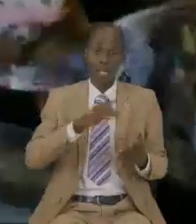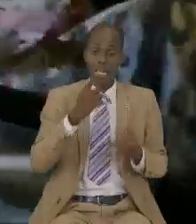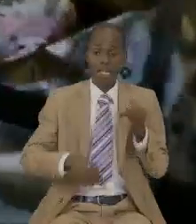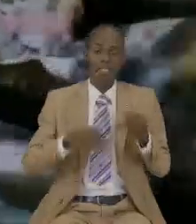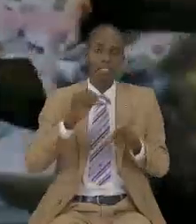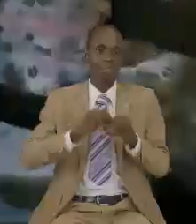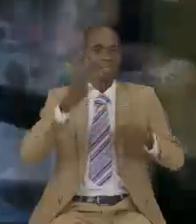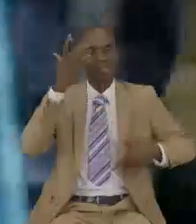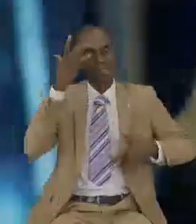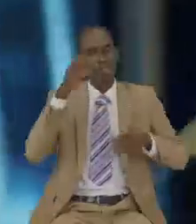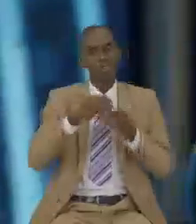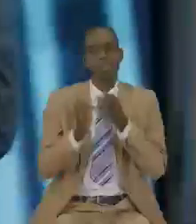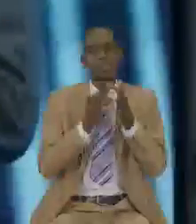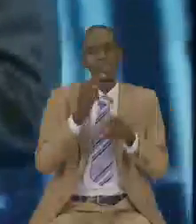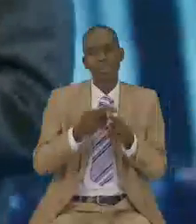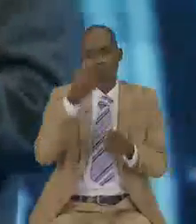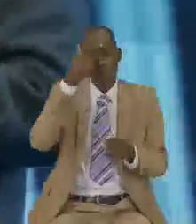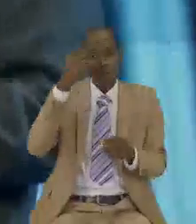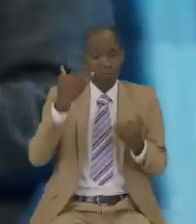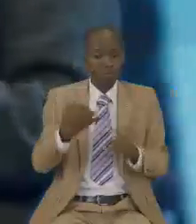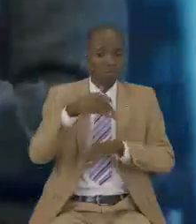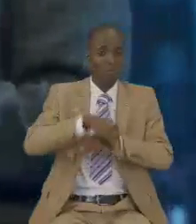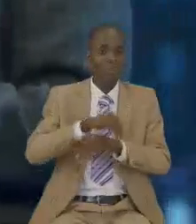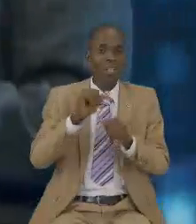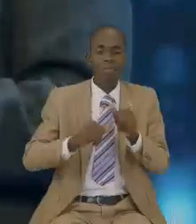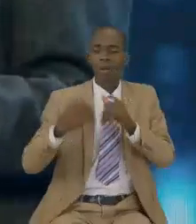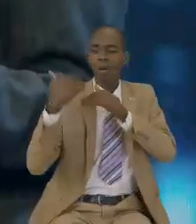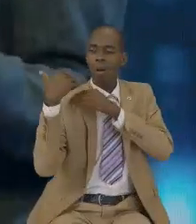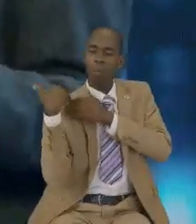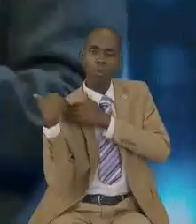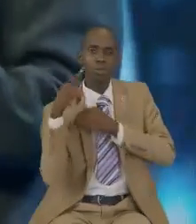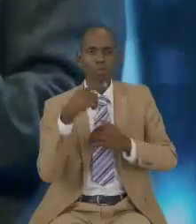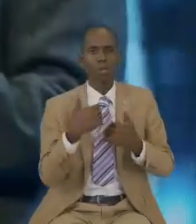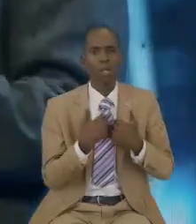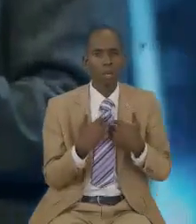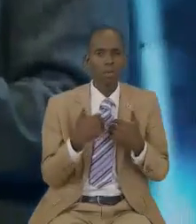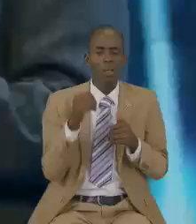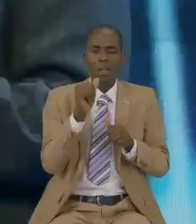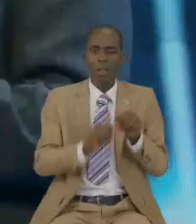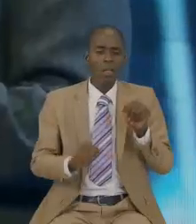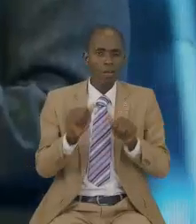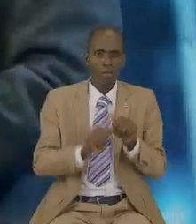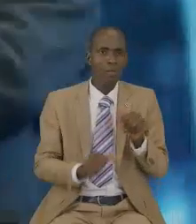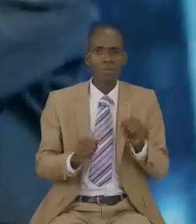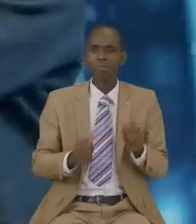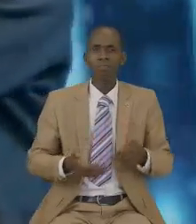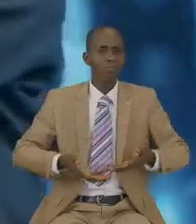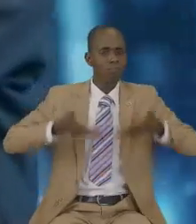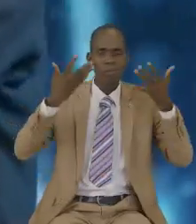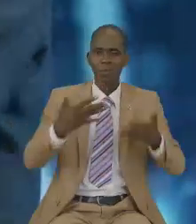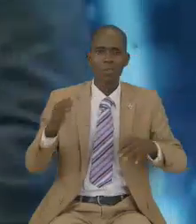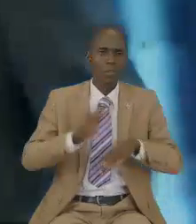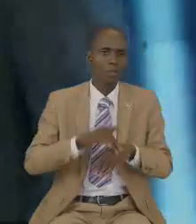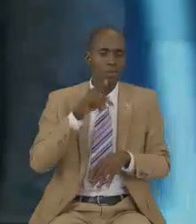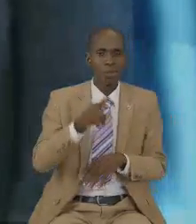Because tonight, every burden you have carried, every load you have borne, every